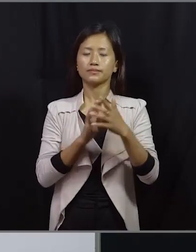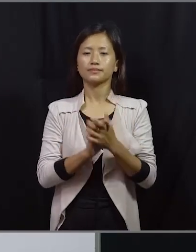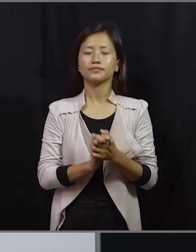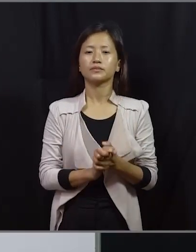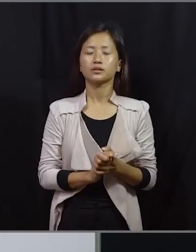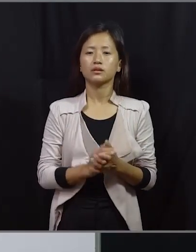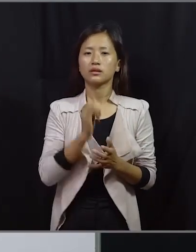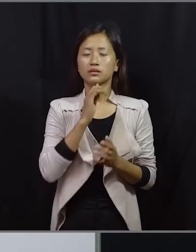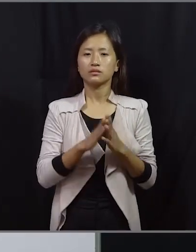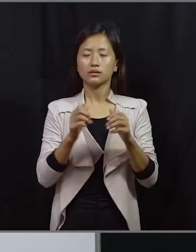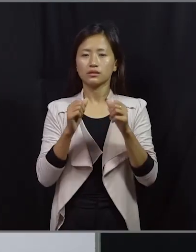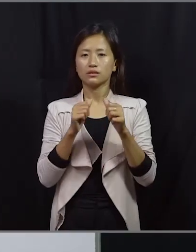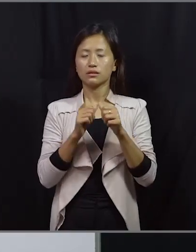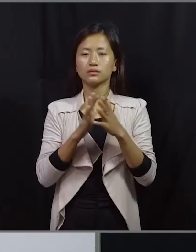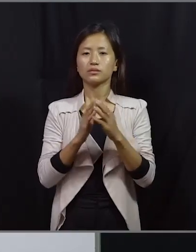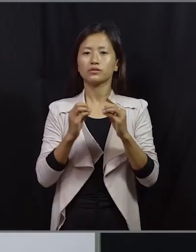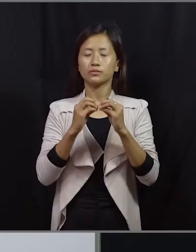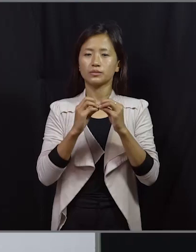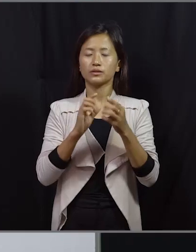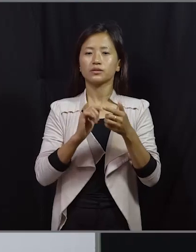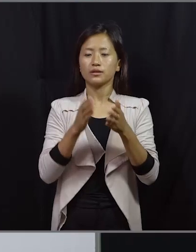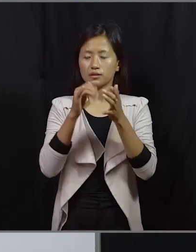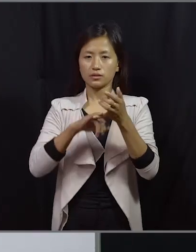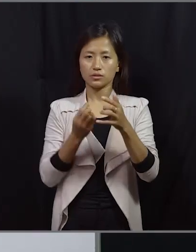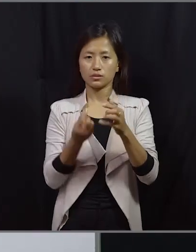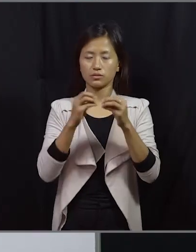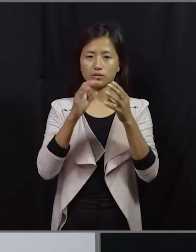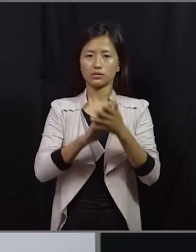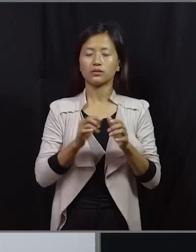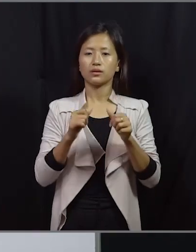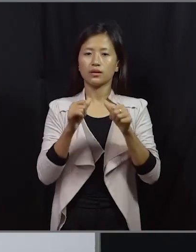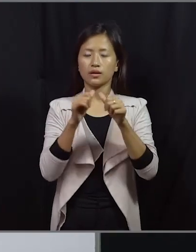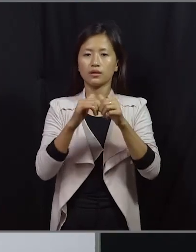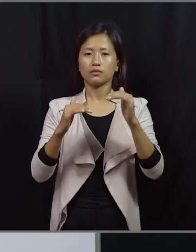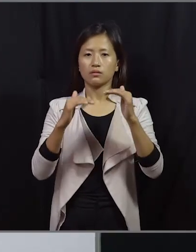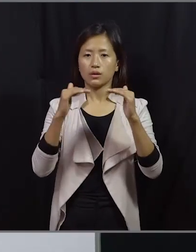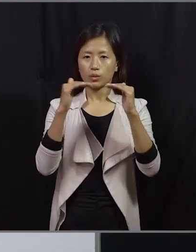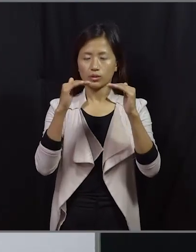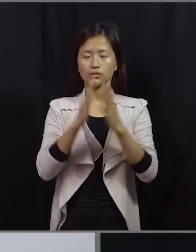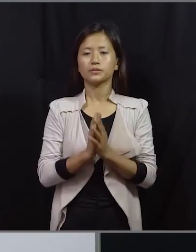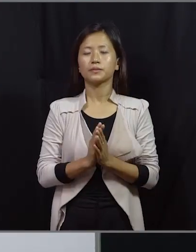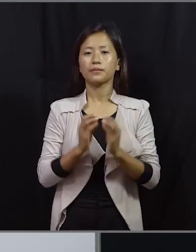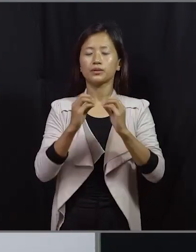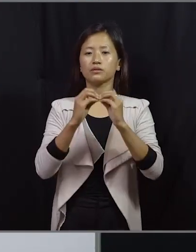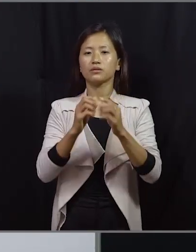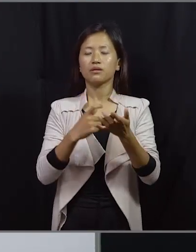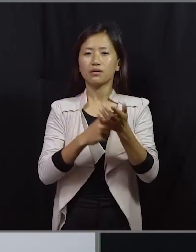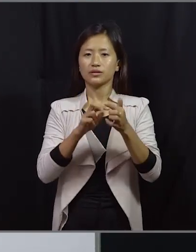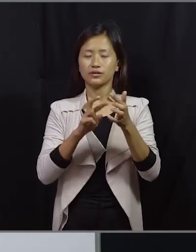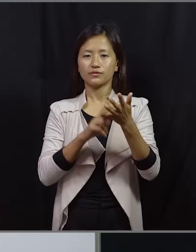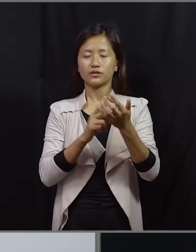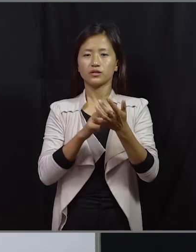if A is a subset of B and B is a subset of A, then A equal to B. If you take the reverse, for example,